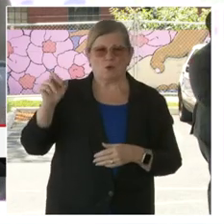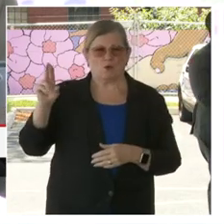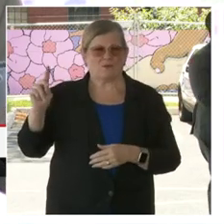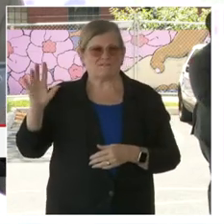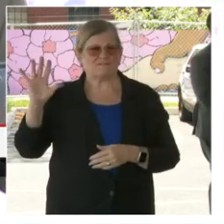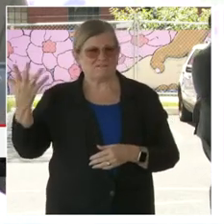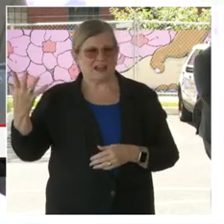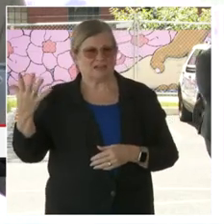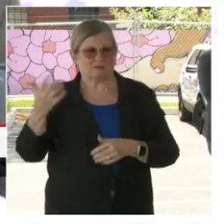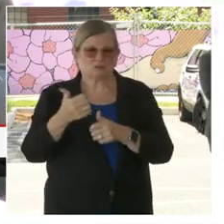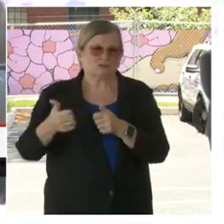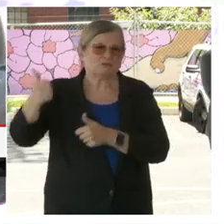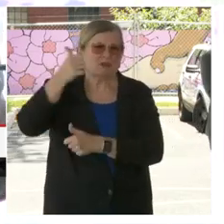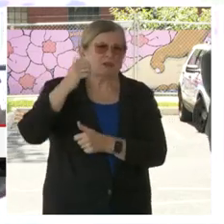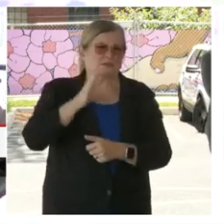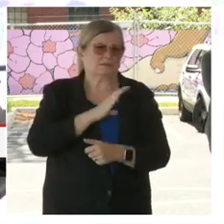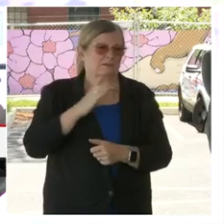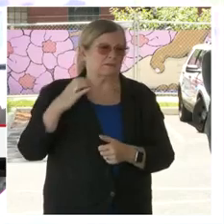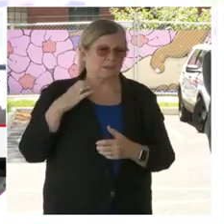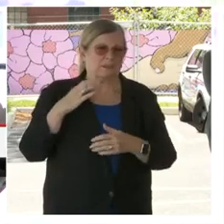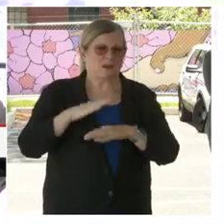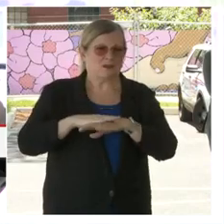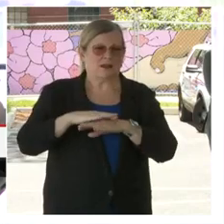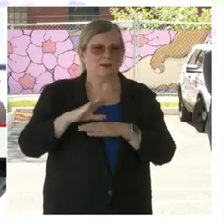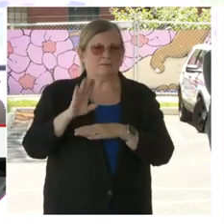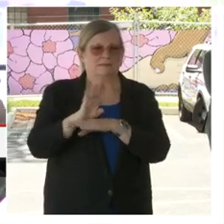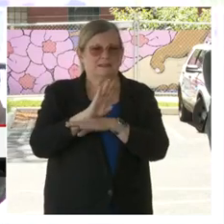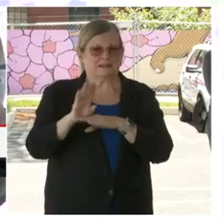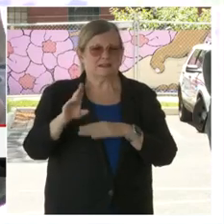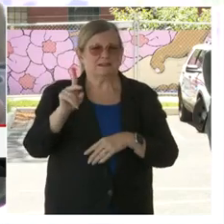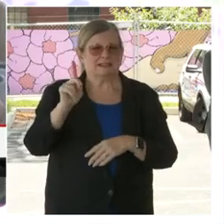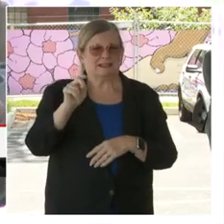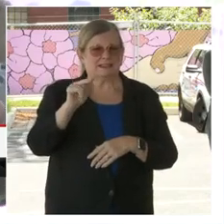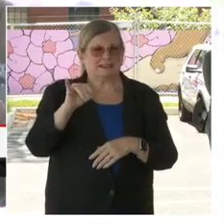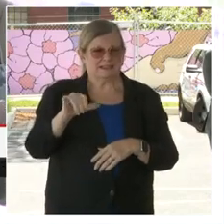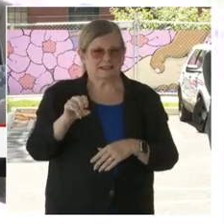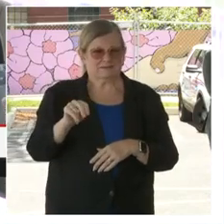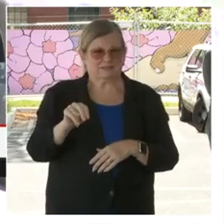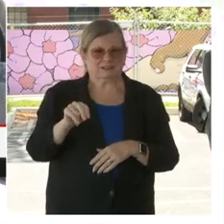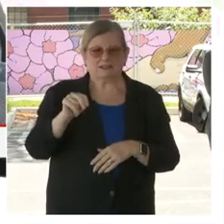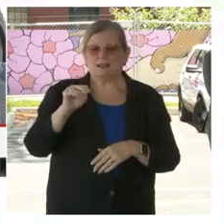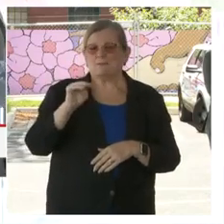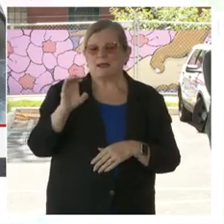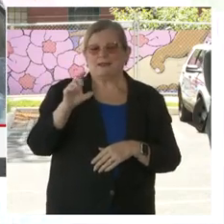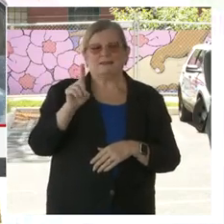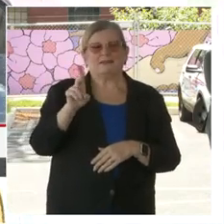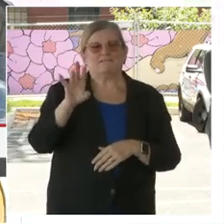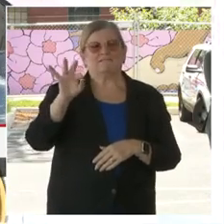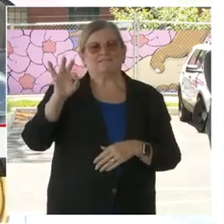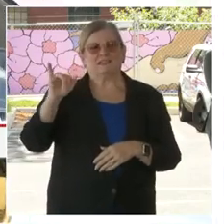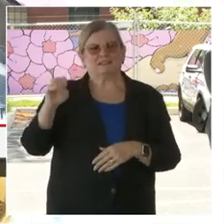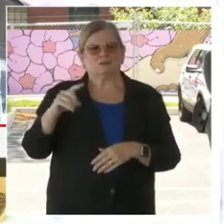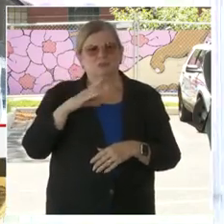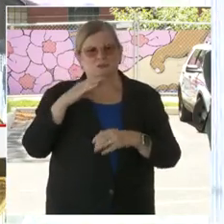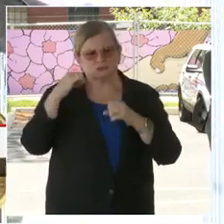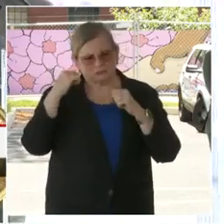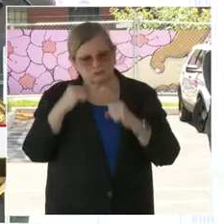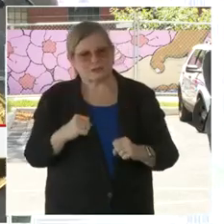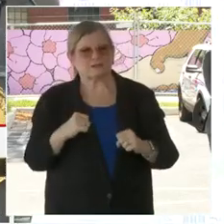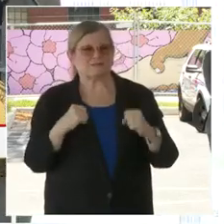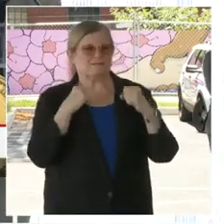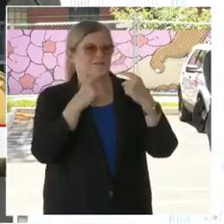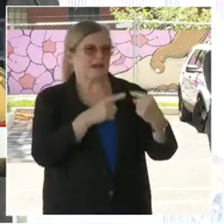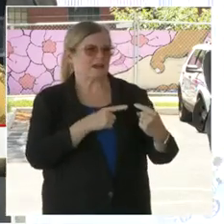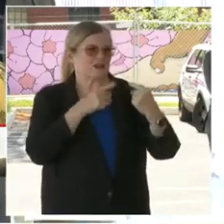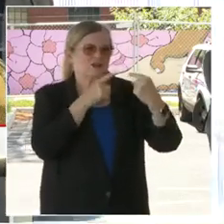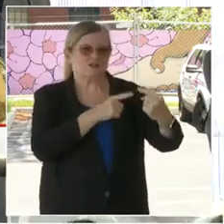Economic Development, Councilman Ken McDuffie, who has been a strong fighter for economic inclusion here in Ward 8 and also across the city. Give him a round of applause